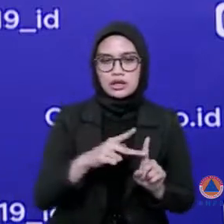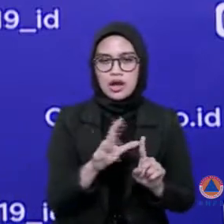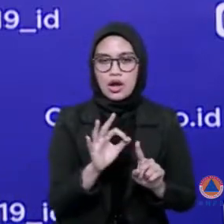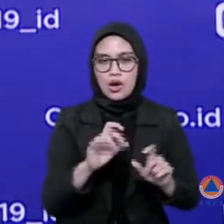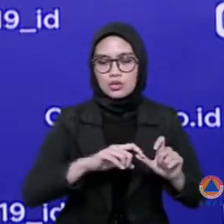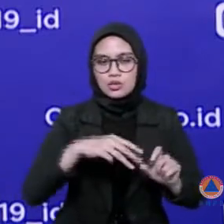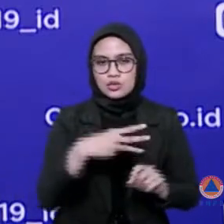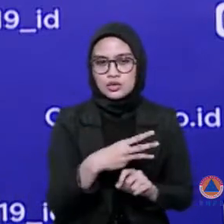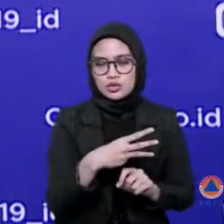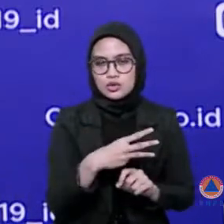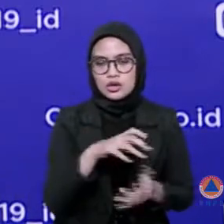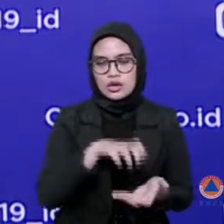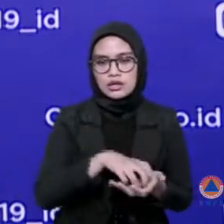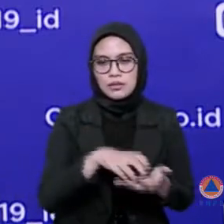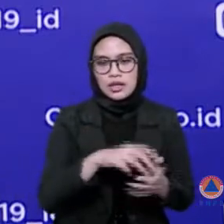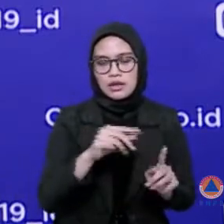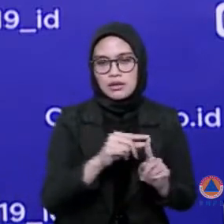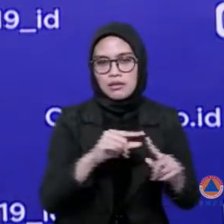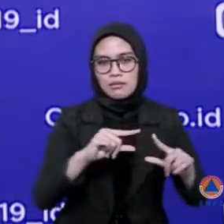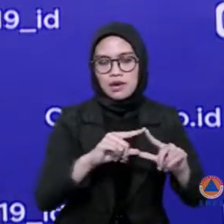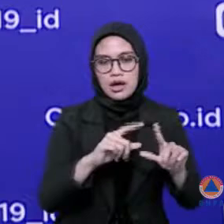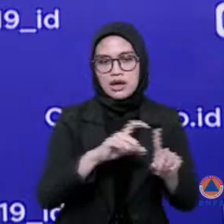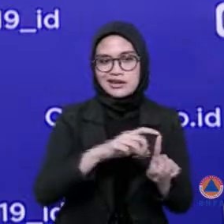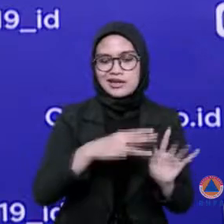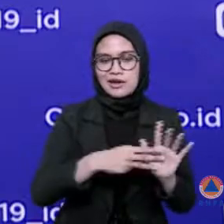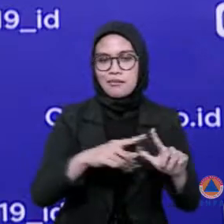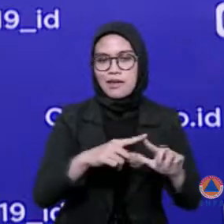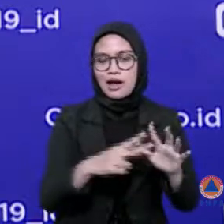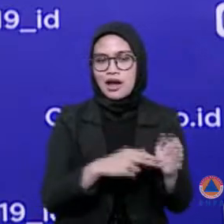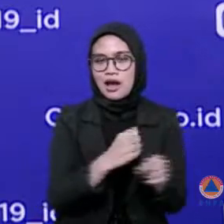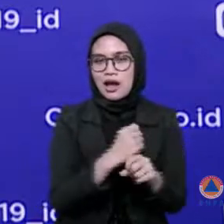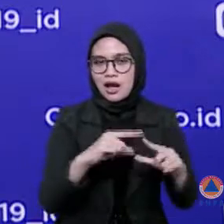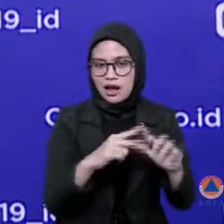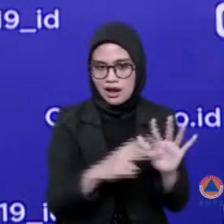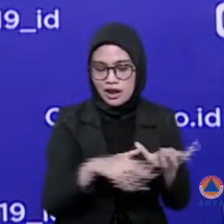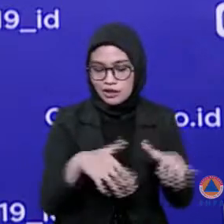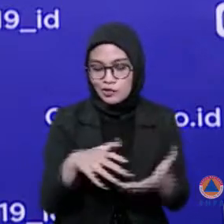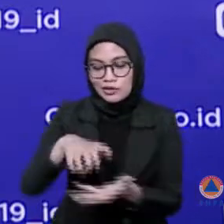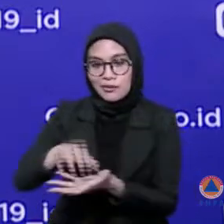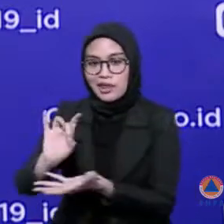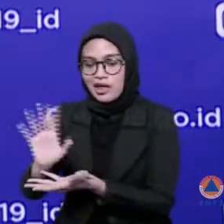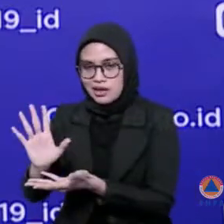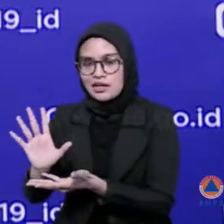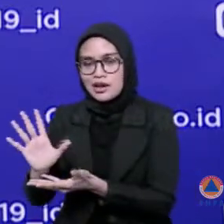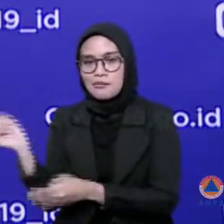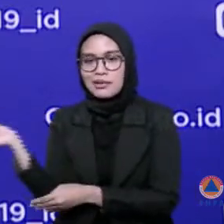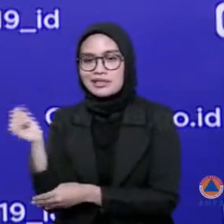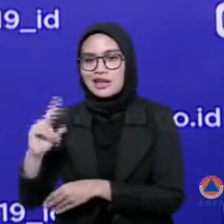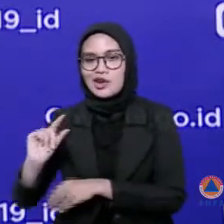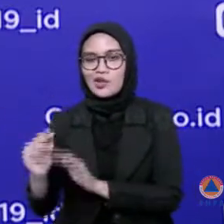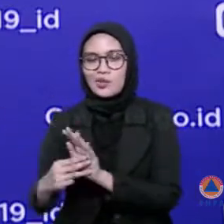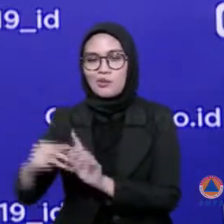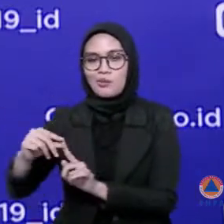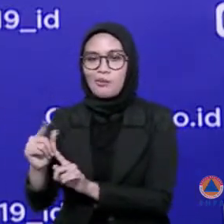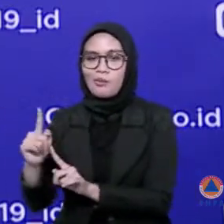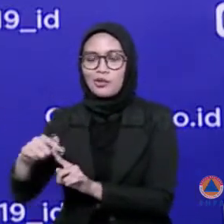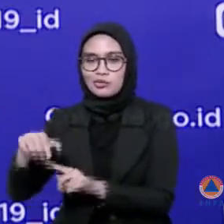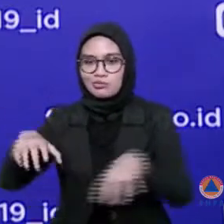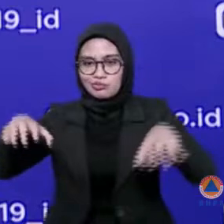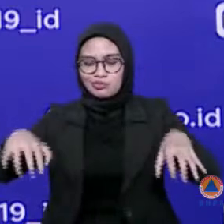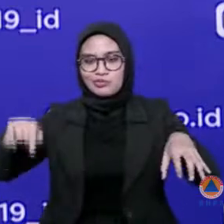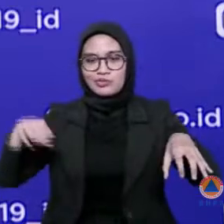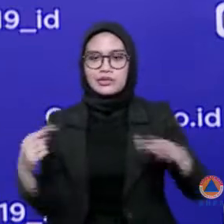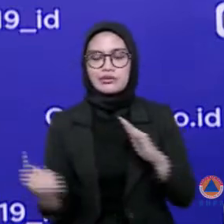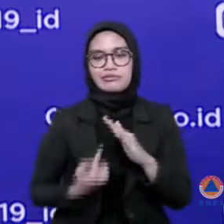Pademangan, and also Wisma Pasar Rumput, with a total capacity of around 3,700